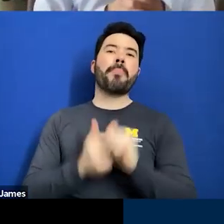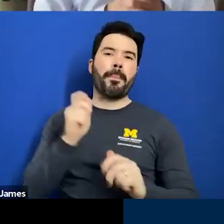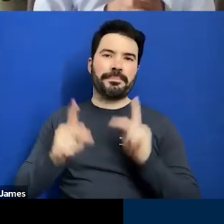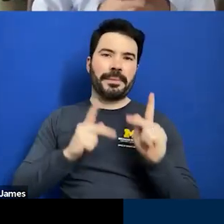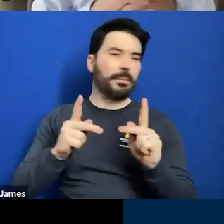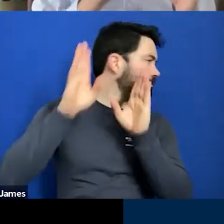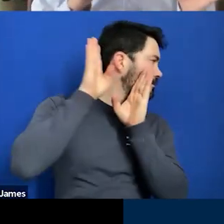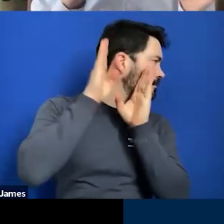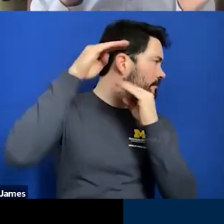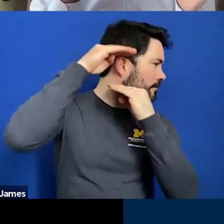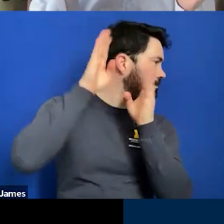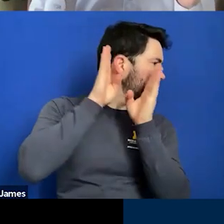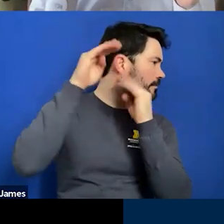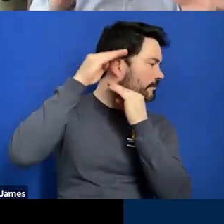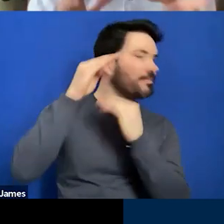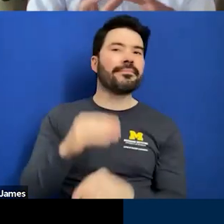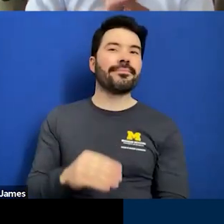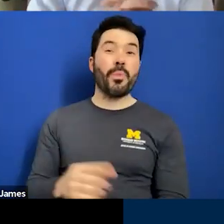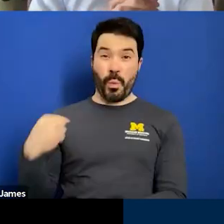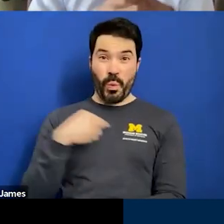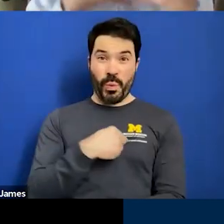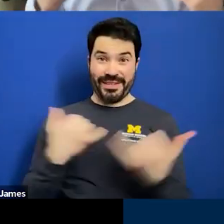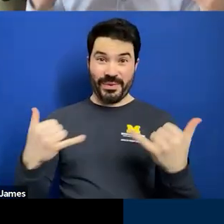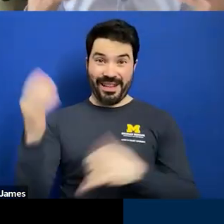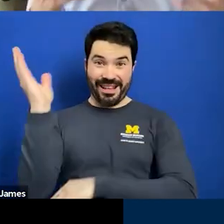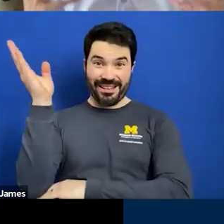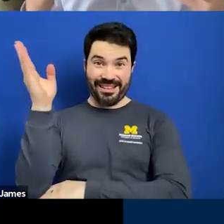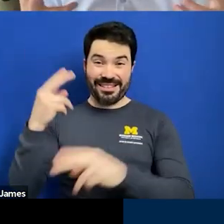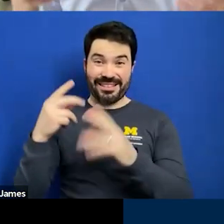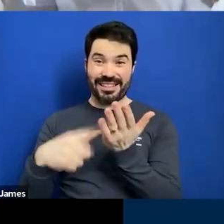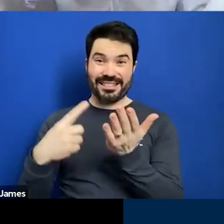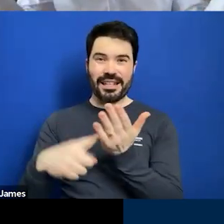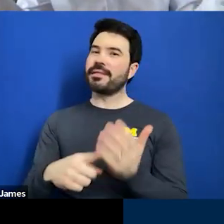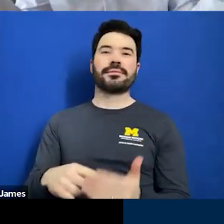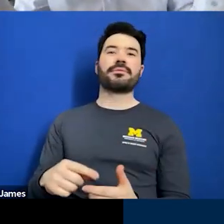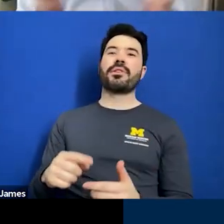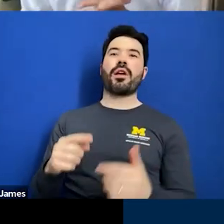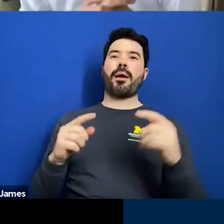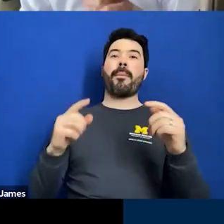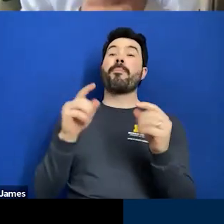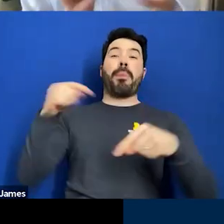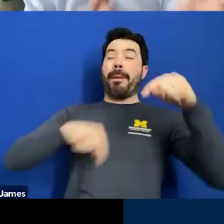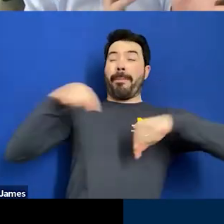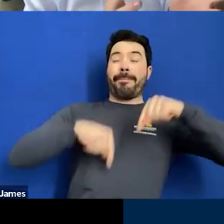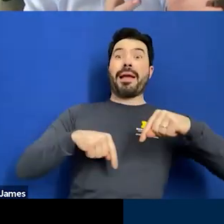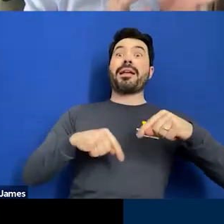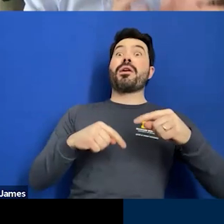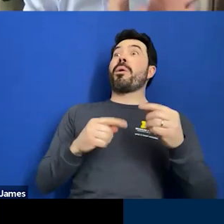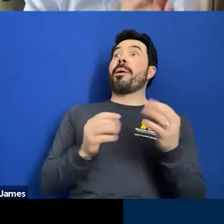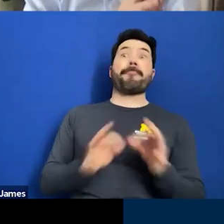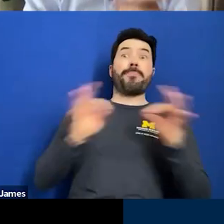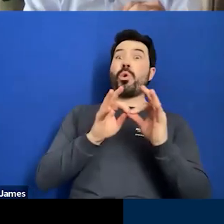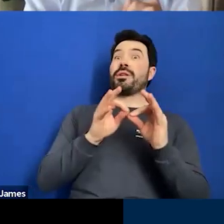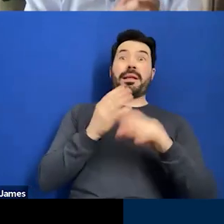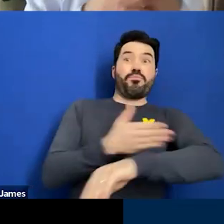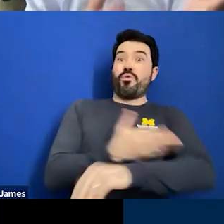description. We're going to start from a top-down approach. What are we really trying to improve? Communication. And everyone focuses